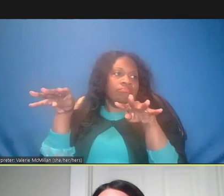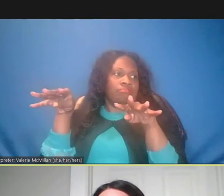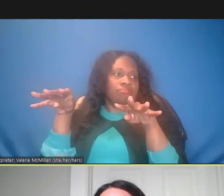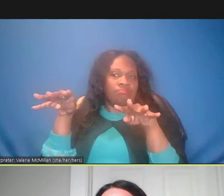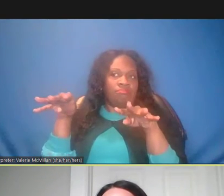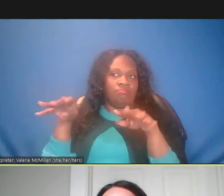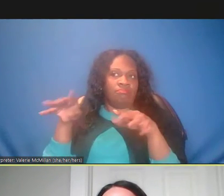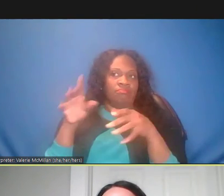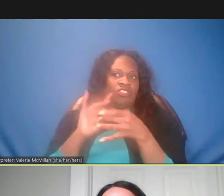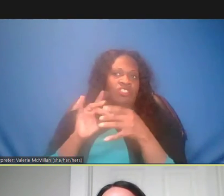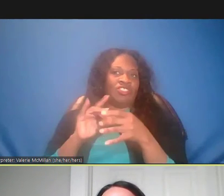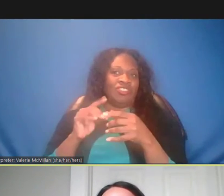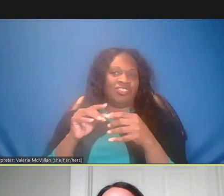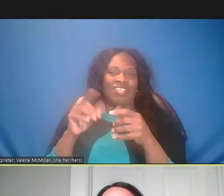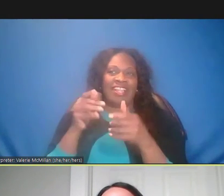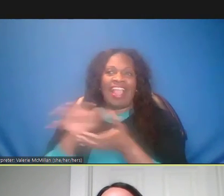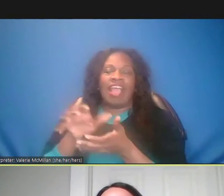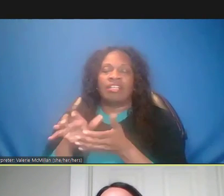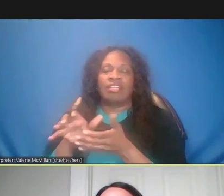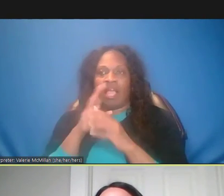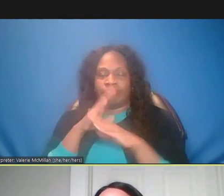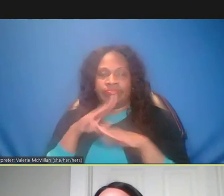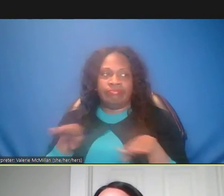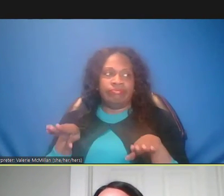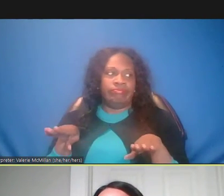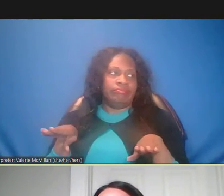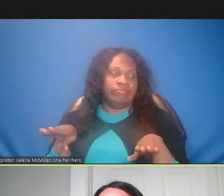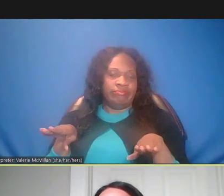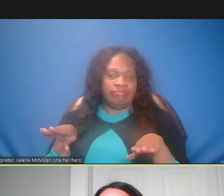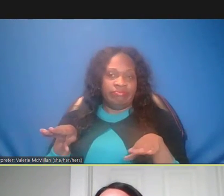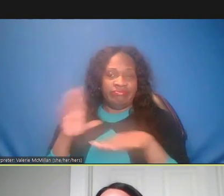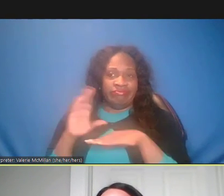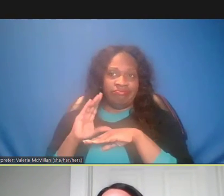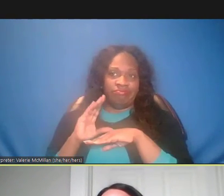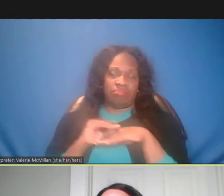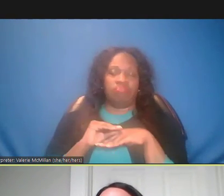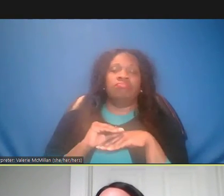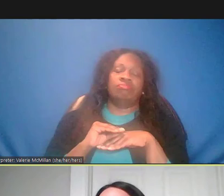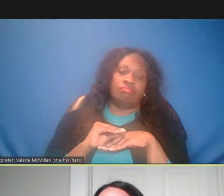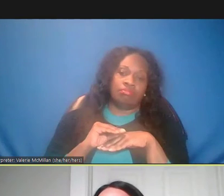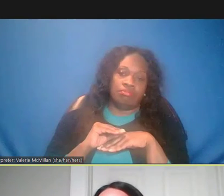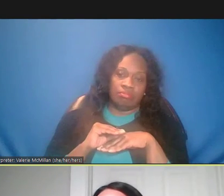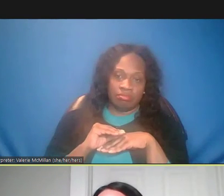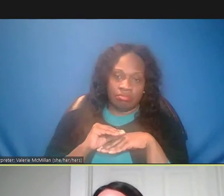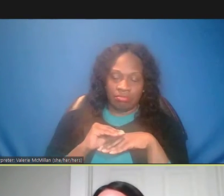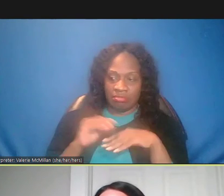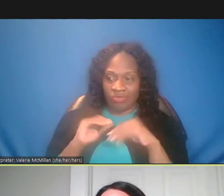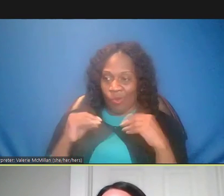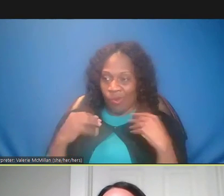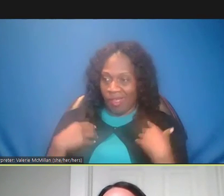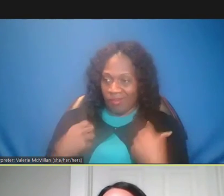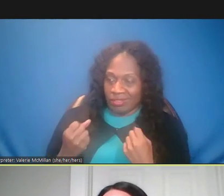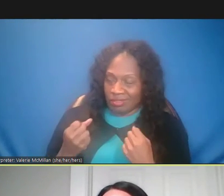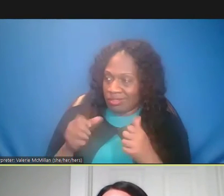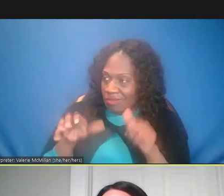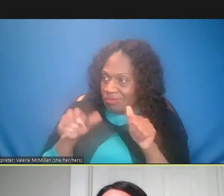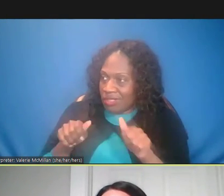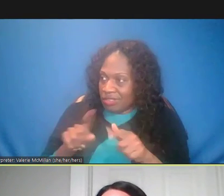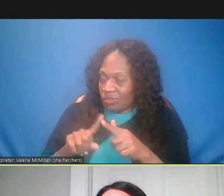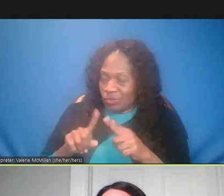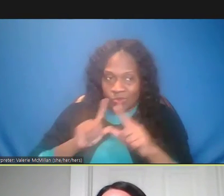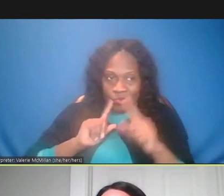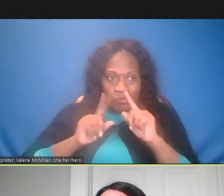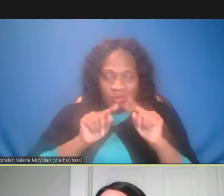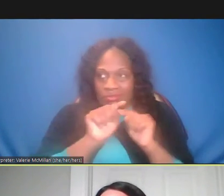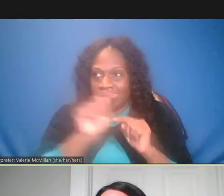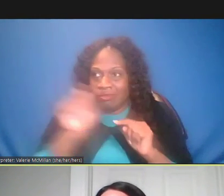that joke that makes everyone laugh, because they have less self-esteem and confidence in their abilities to communicate with